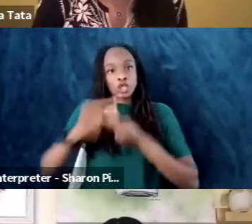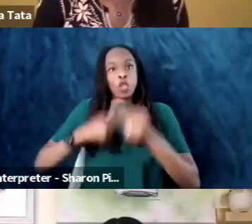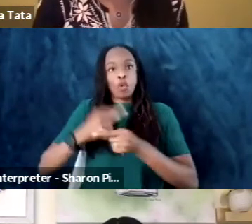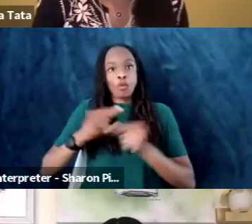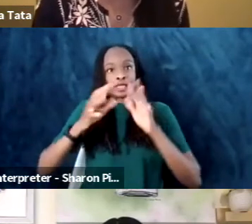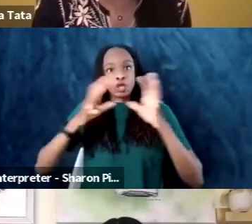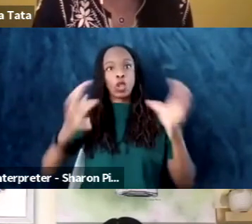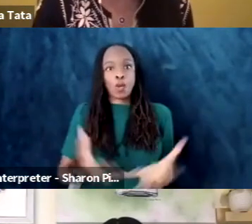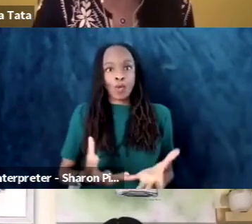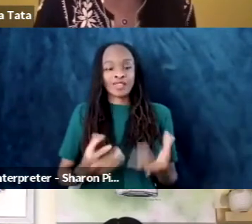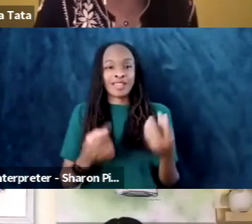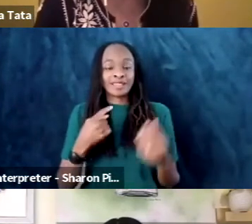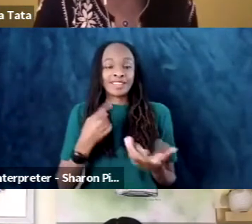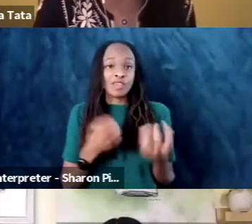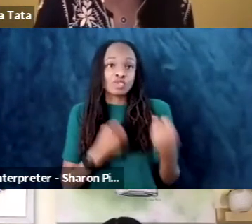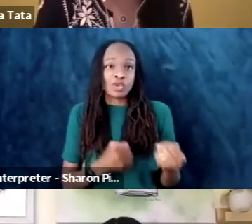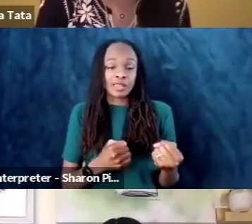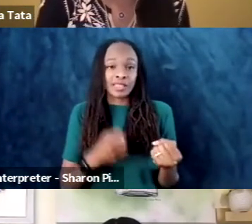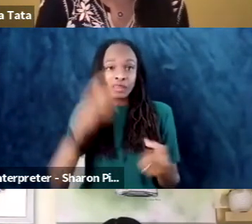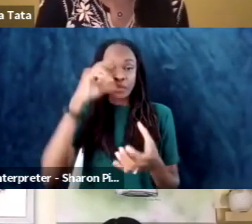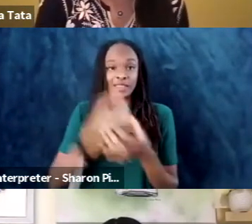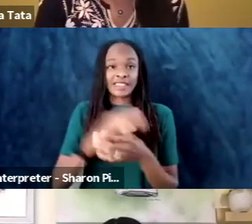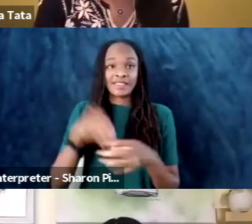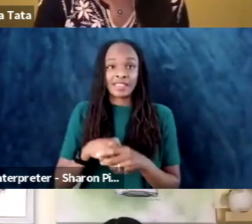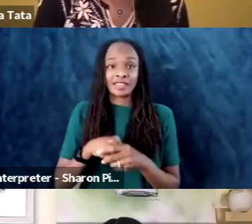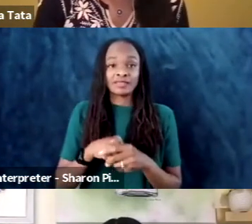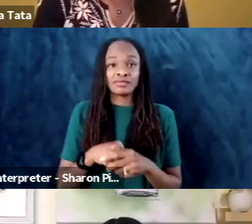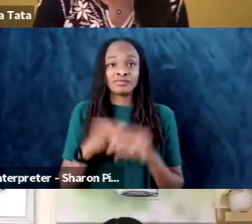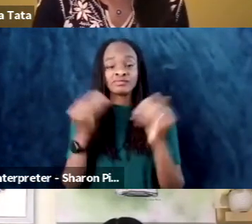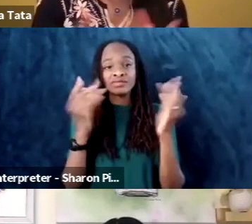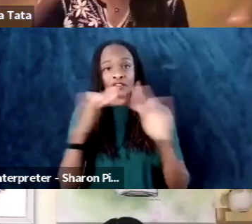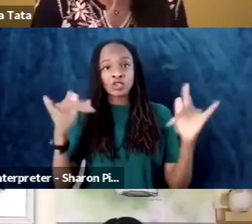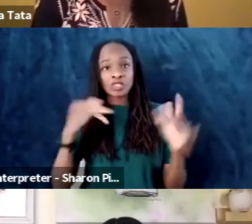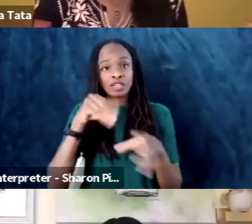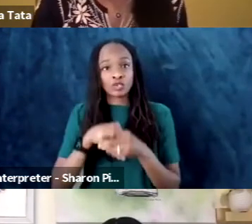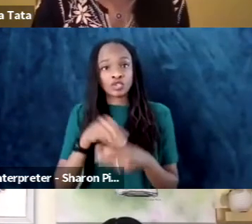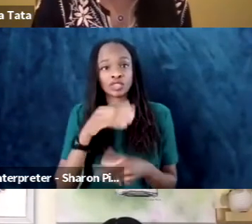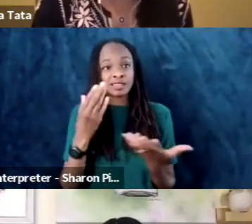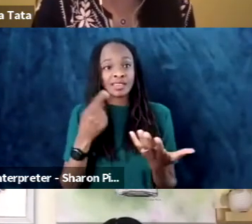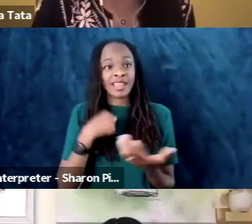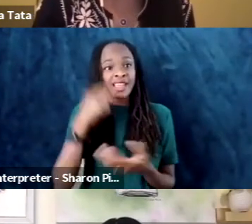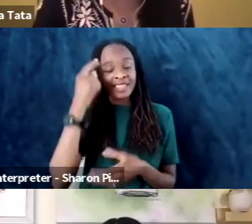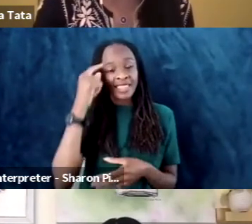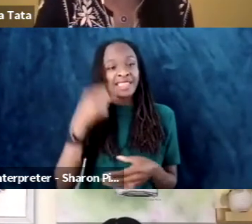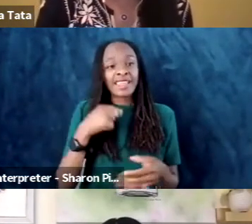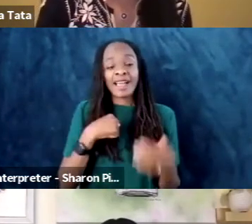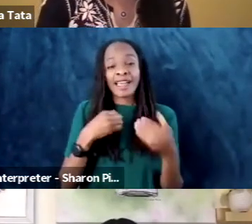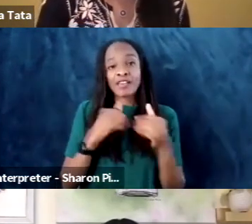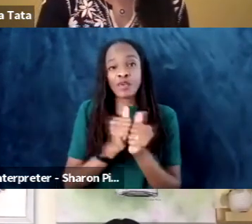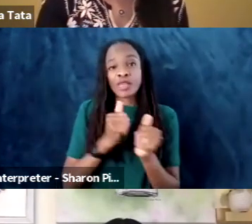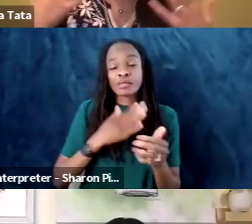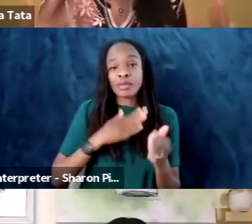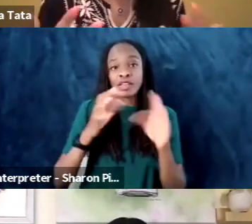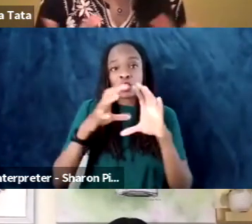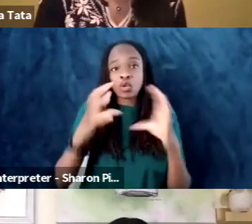very, strongly believes in the diversity and inclusion agenda. And I think I have my colleagues from IA Global who are part of this